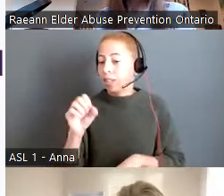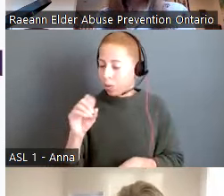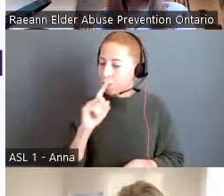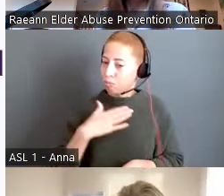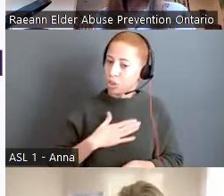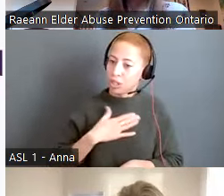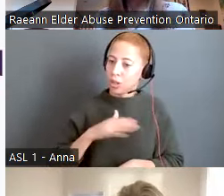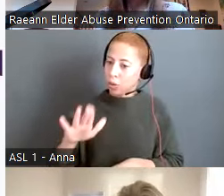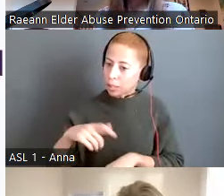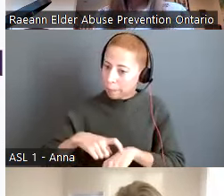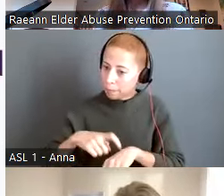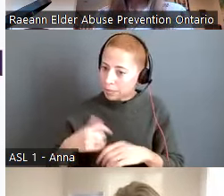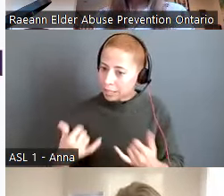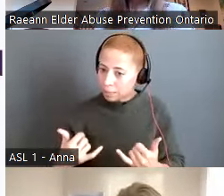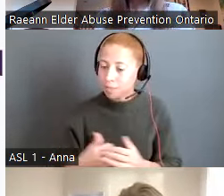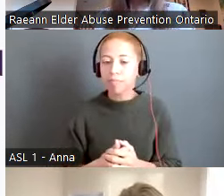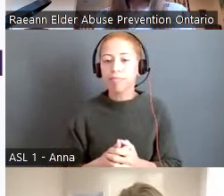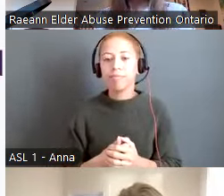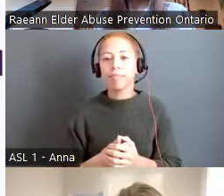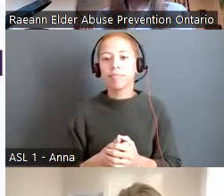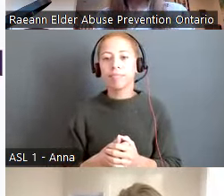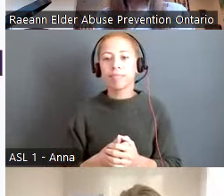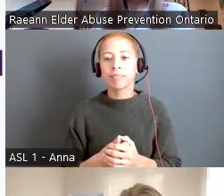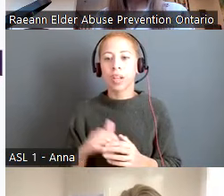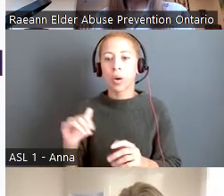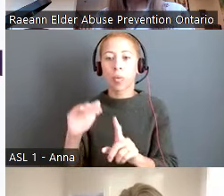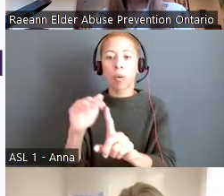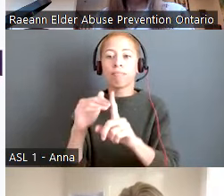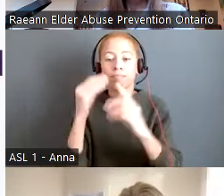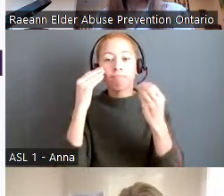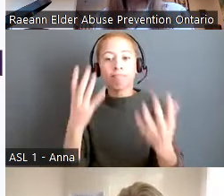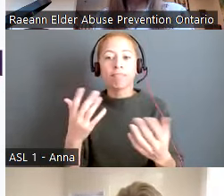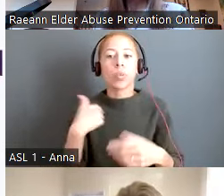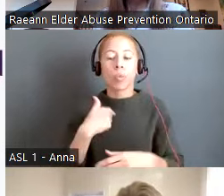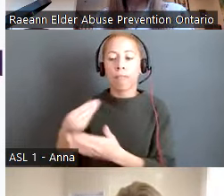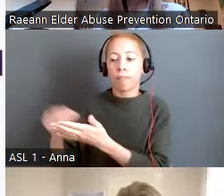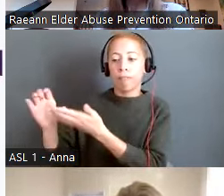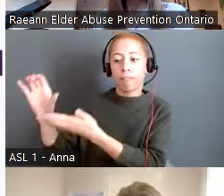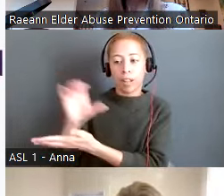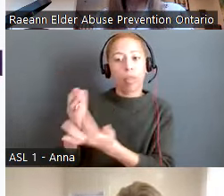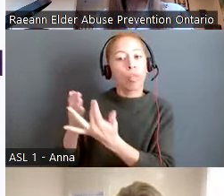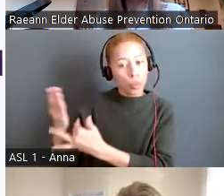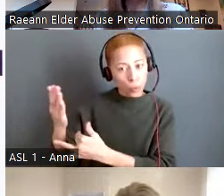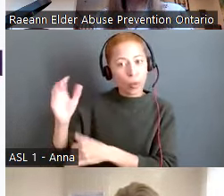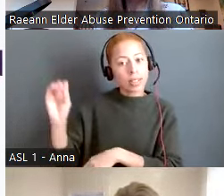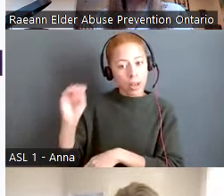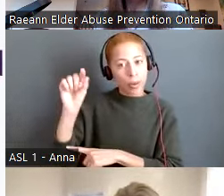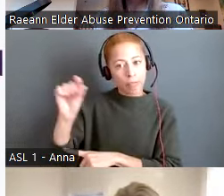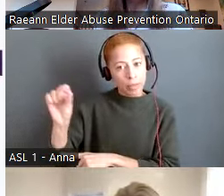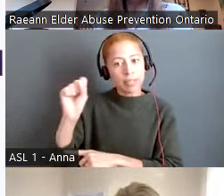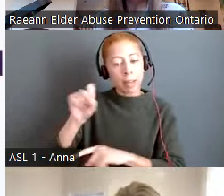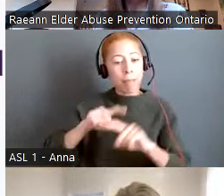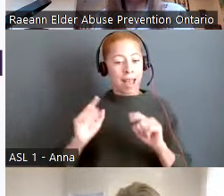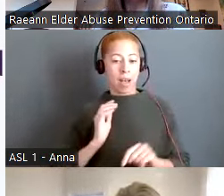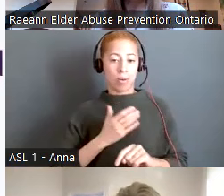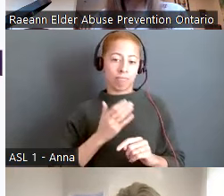reminder that we are funded through the Ontario government, but the opinions and information expressed today are not necessarily